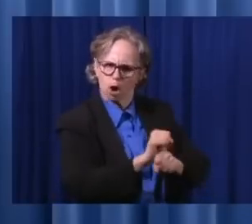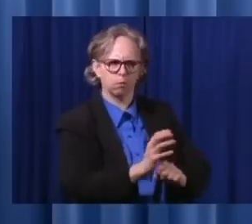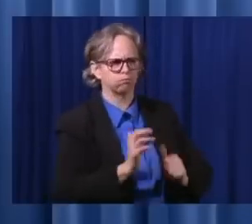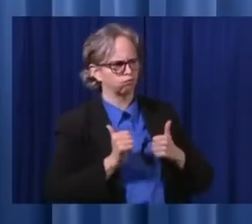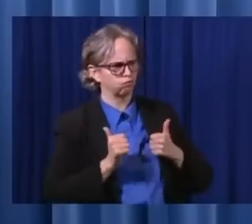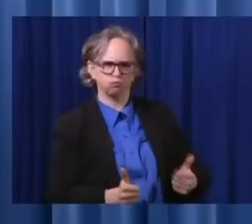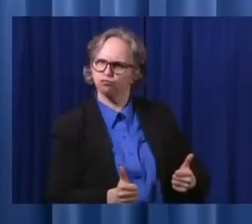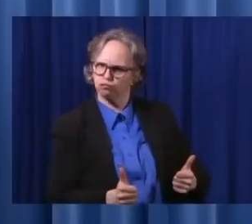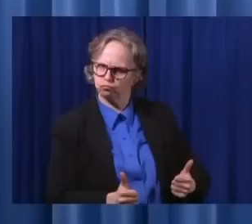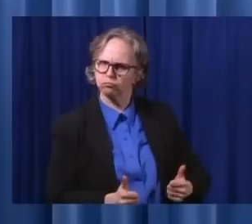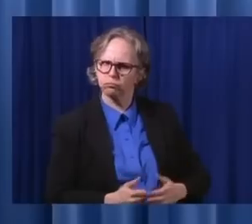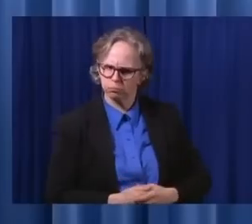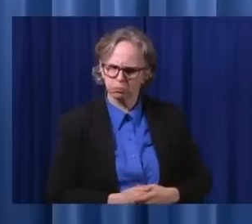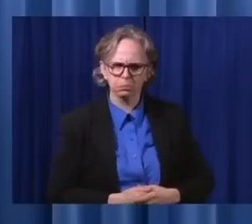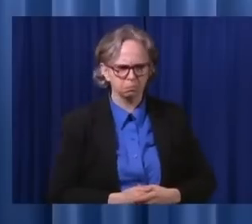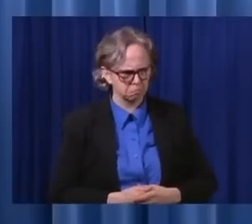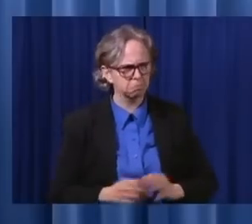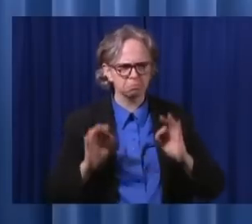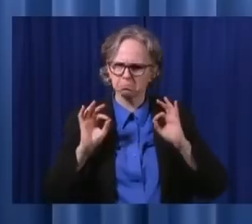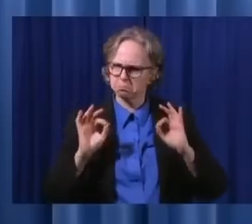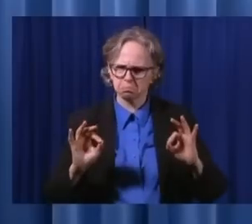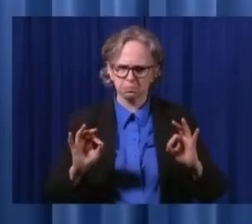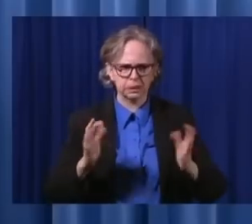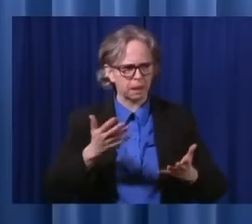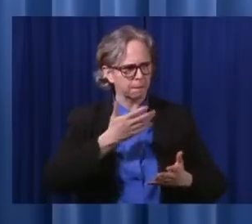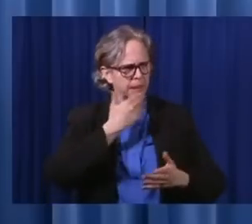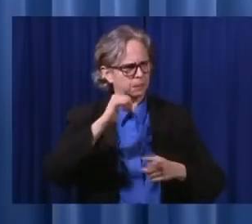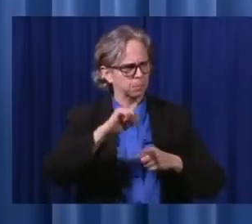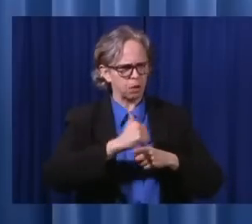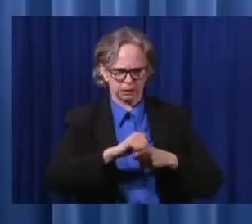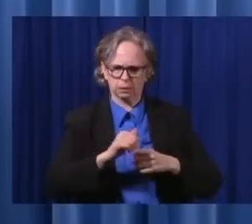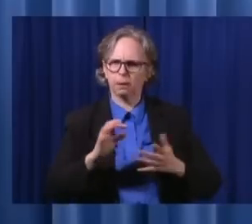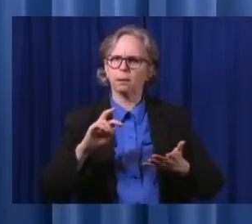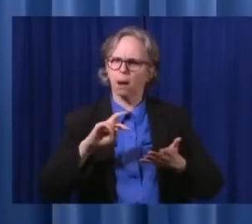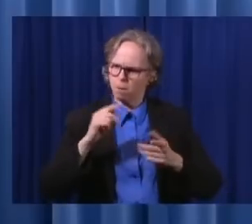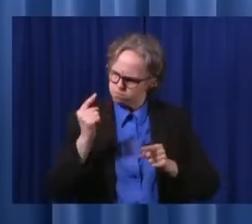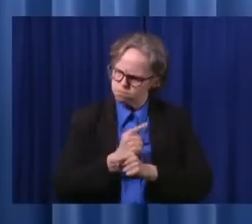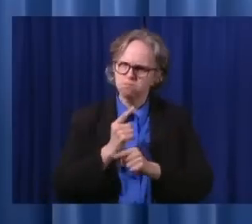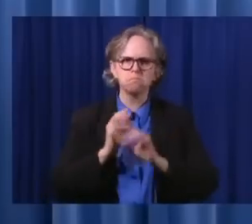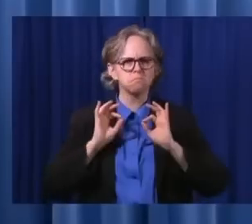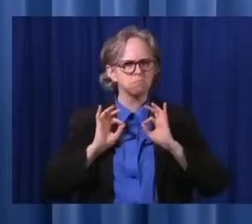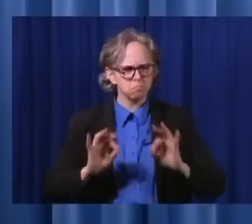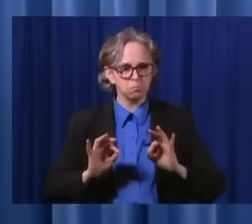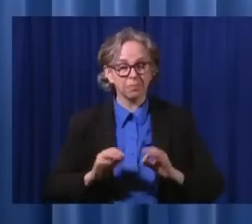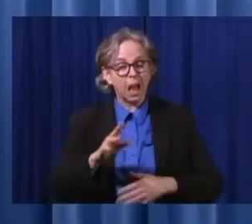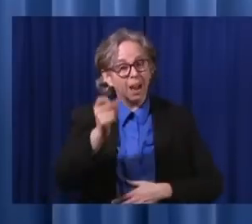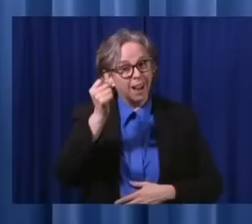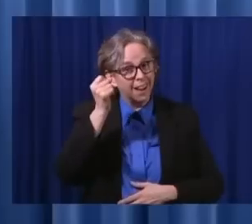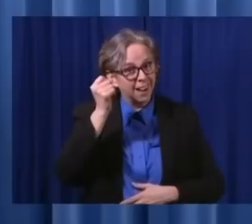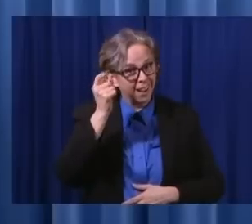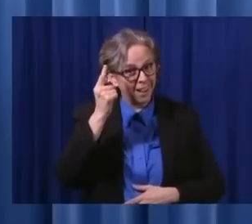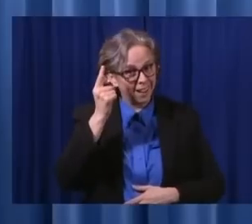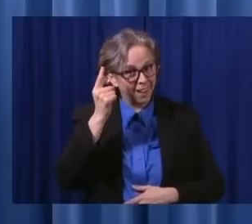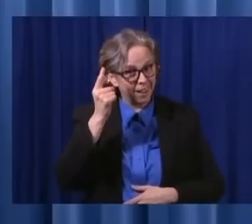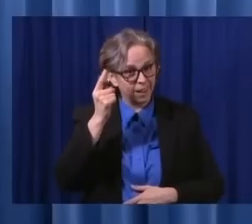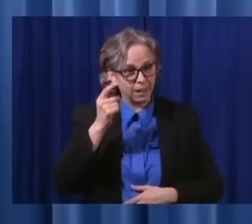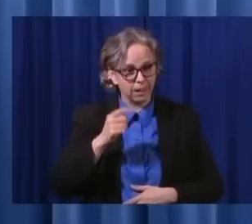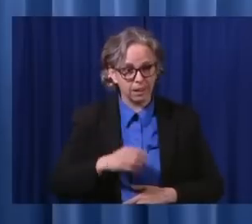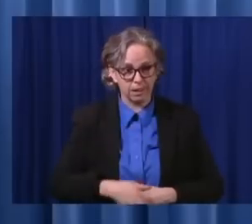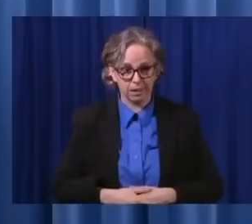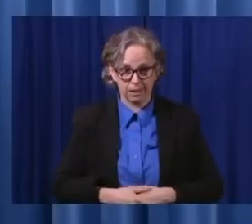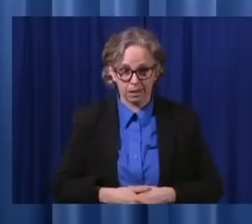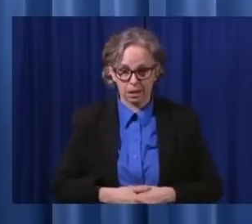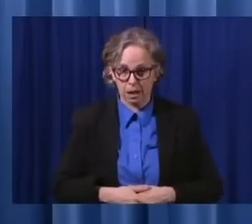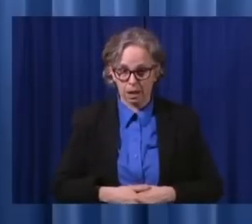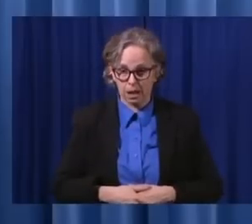people in those situations. So that's a very positive thing. But where the real rubber meets the road, so to speak,